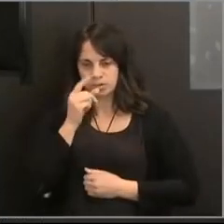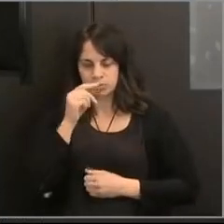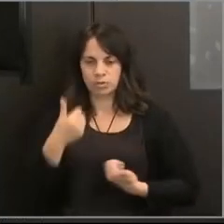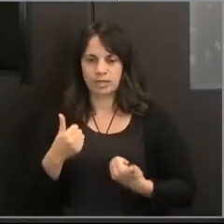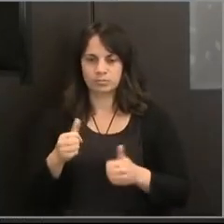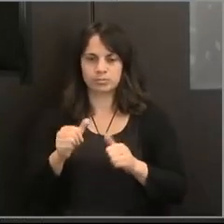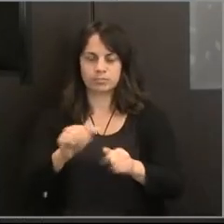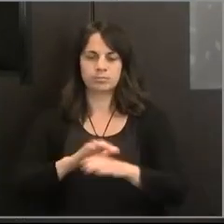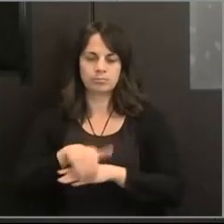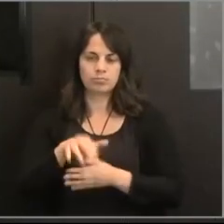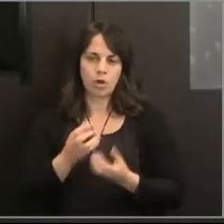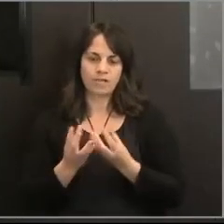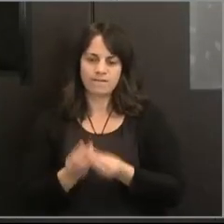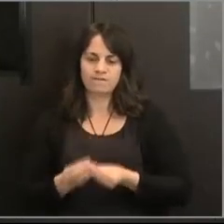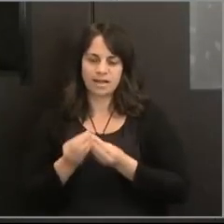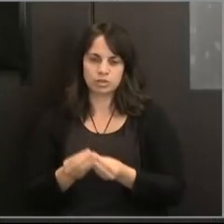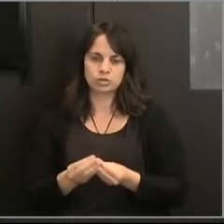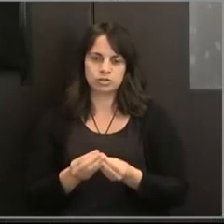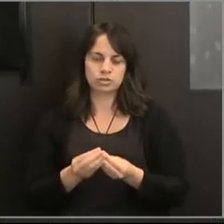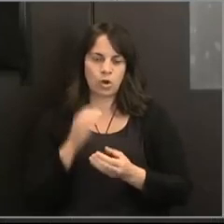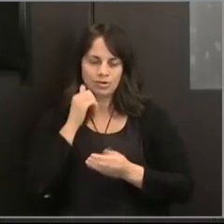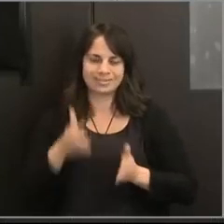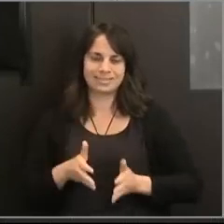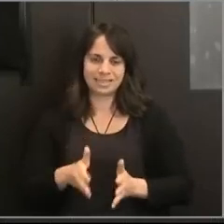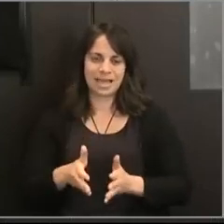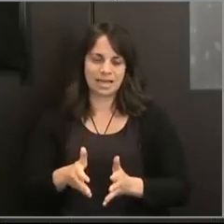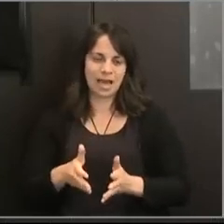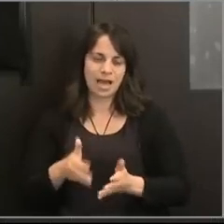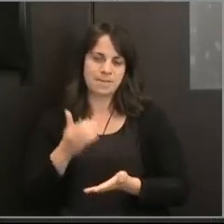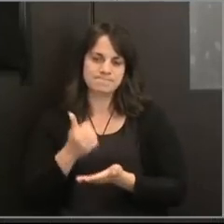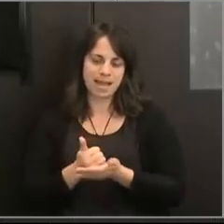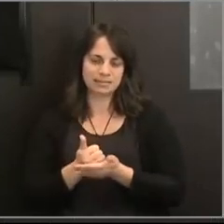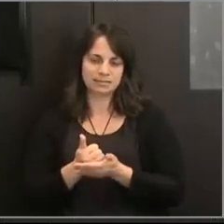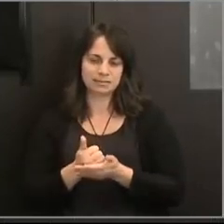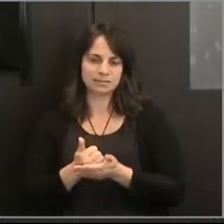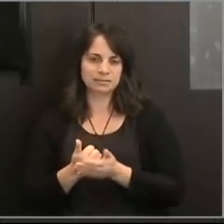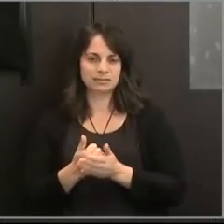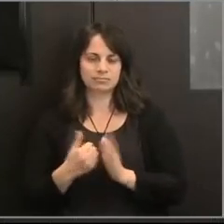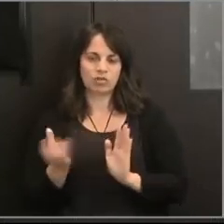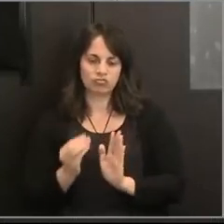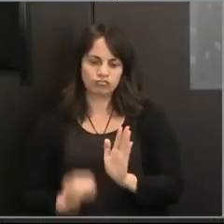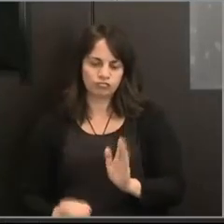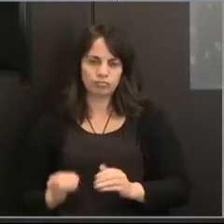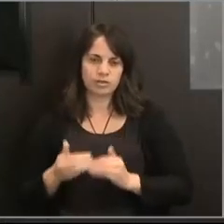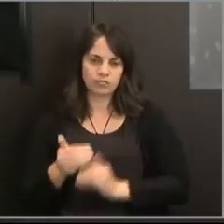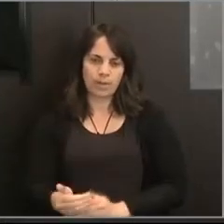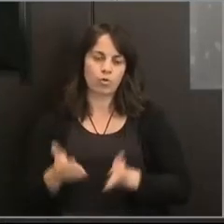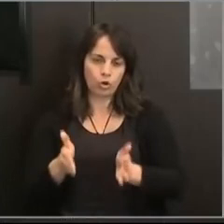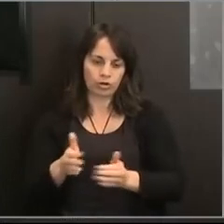with tikanga-based frameworks, but to sustain what we are striving to around abuse and care